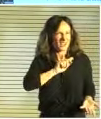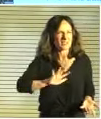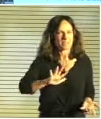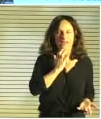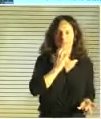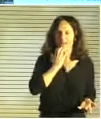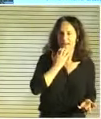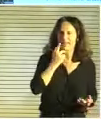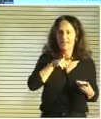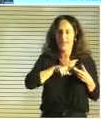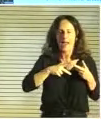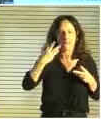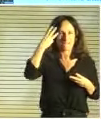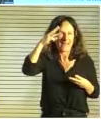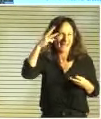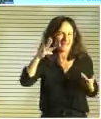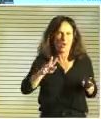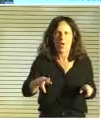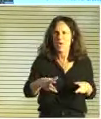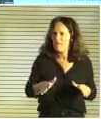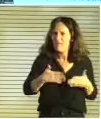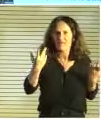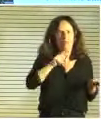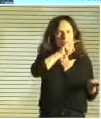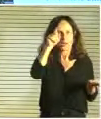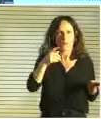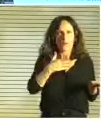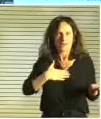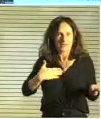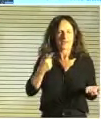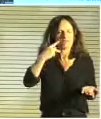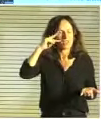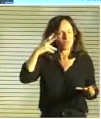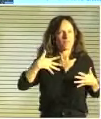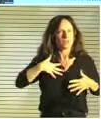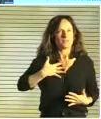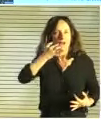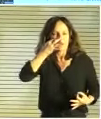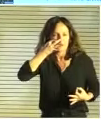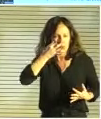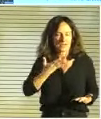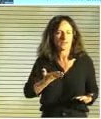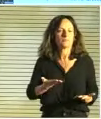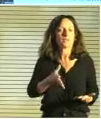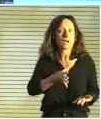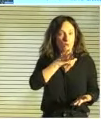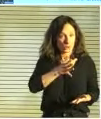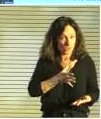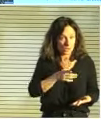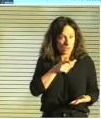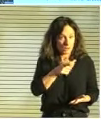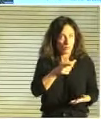Mexico, whatever. They want to have authentic experiences. And therefore, we started a project in the company where